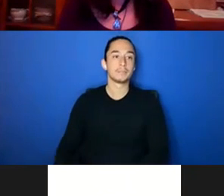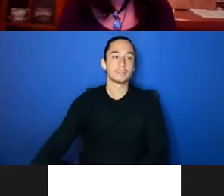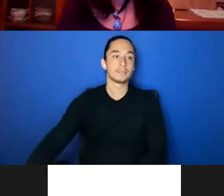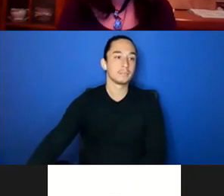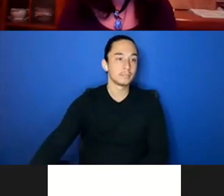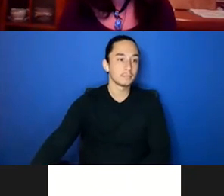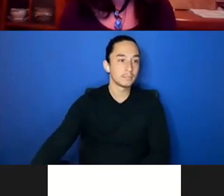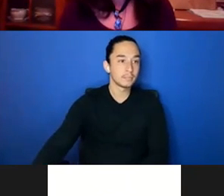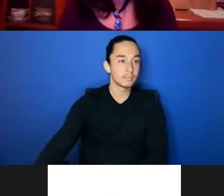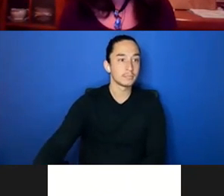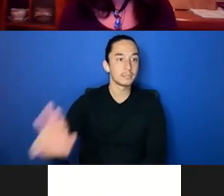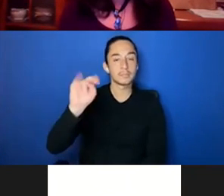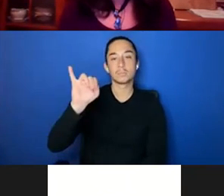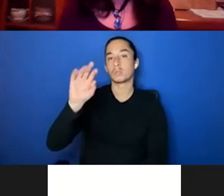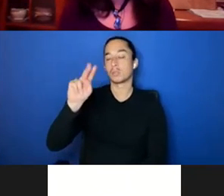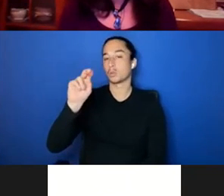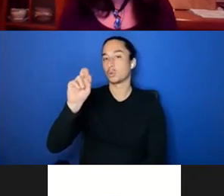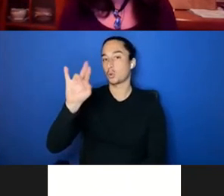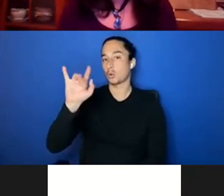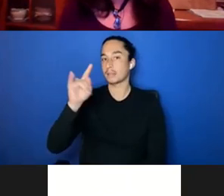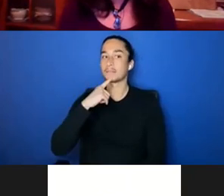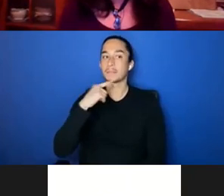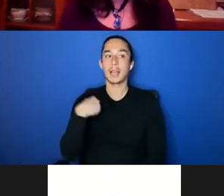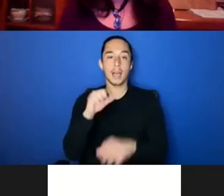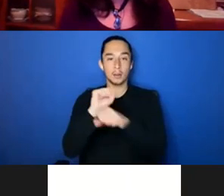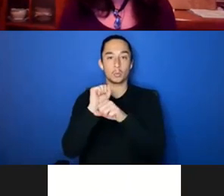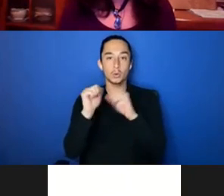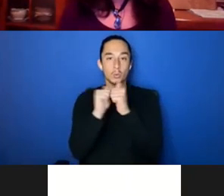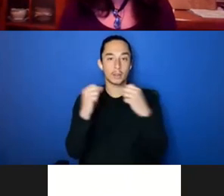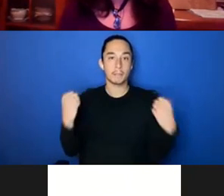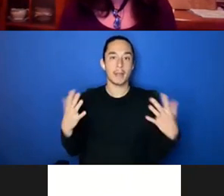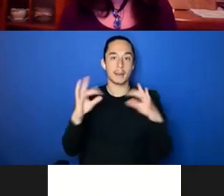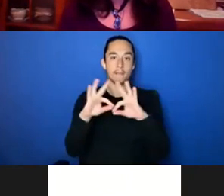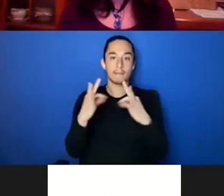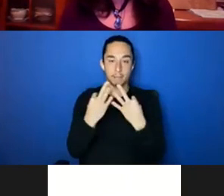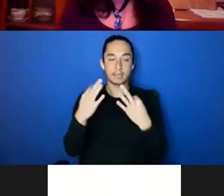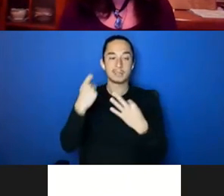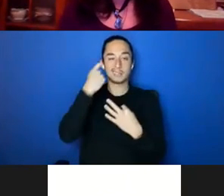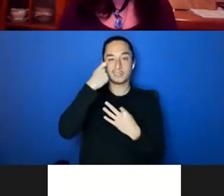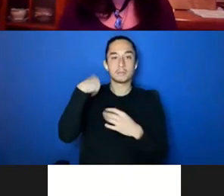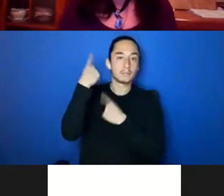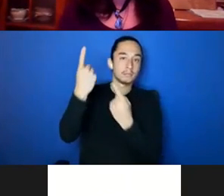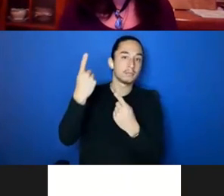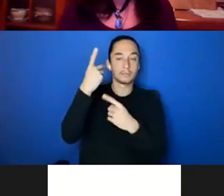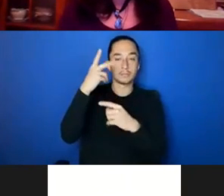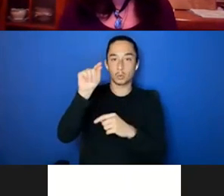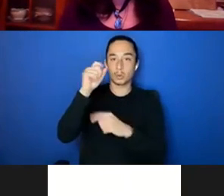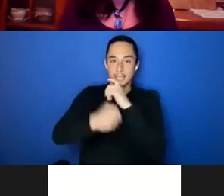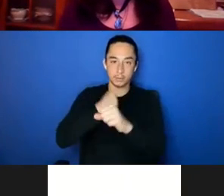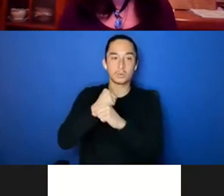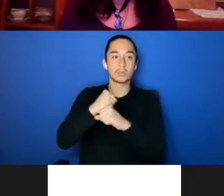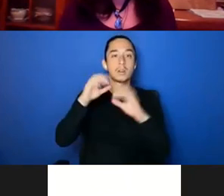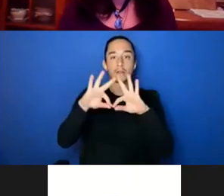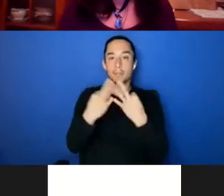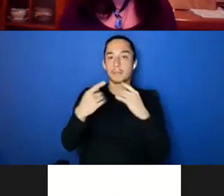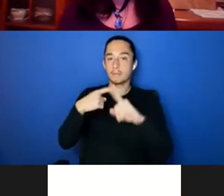Additionally, I do work with a number of the families and have worked over the last 20 years with some of the families who've come from